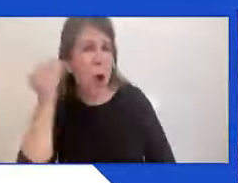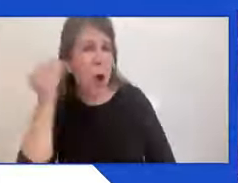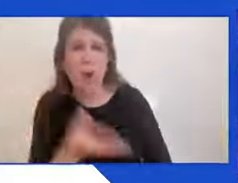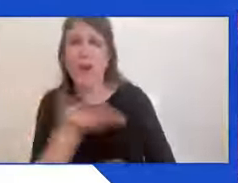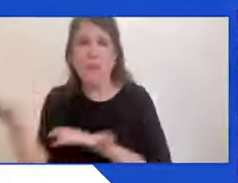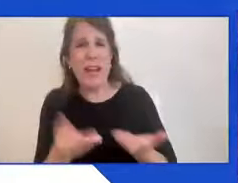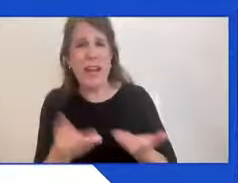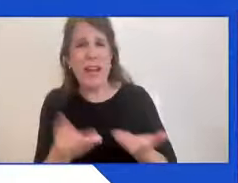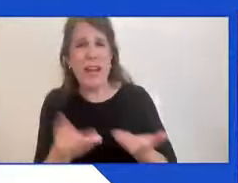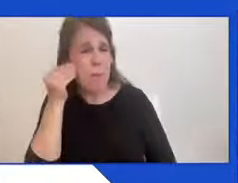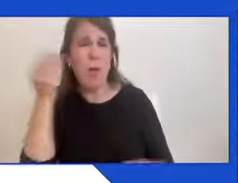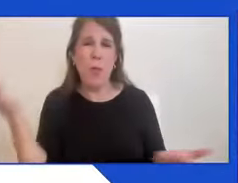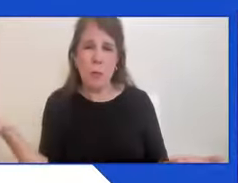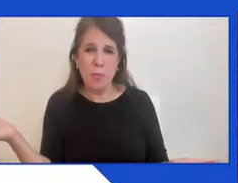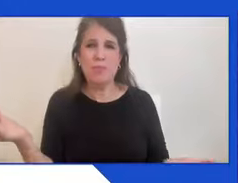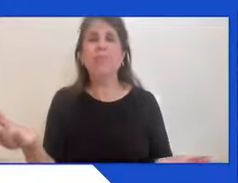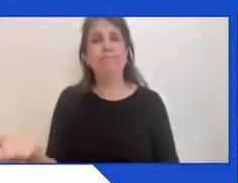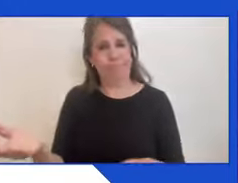And